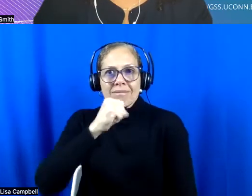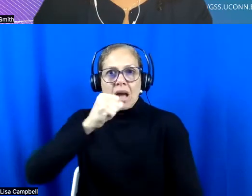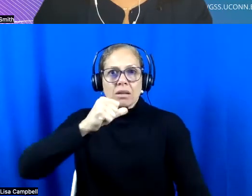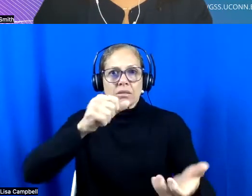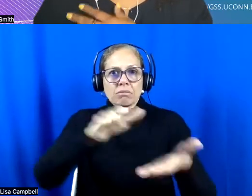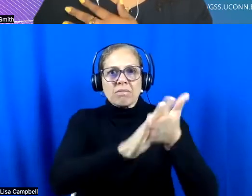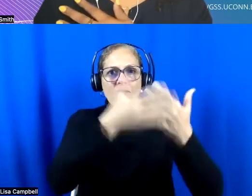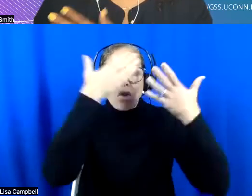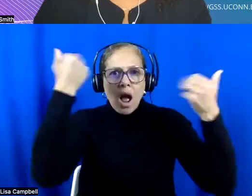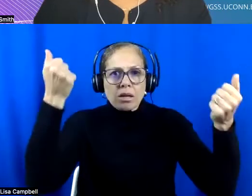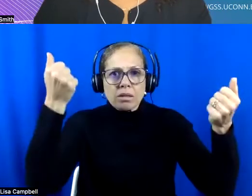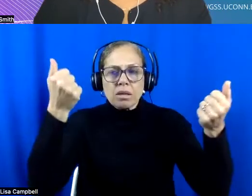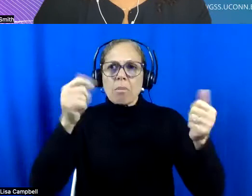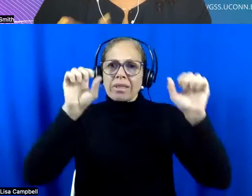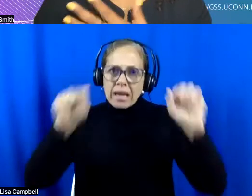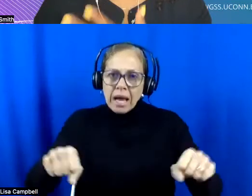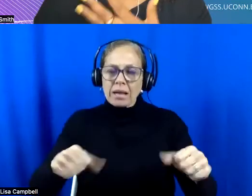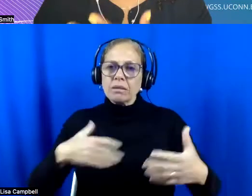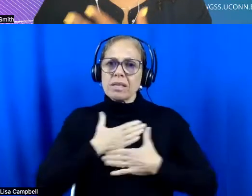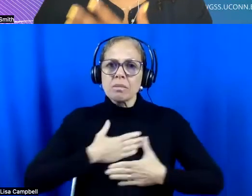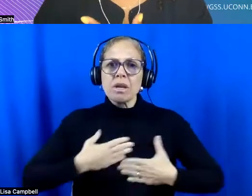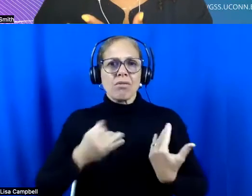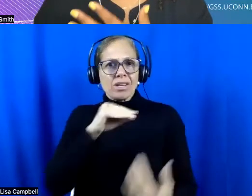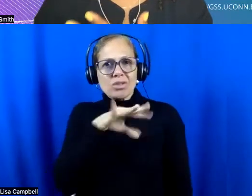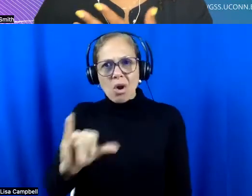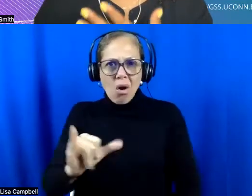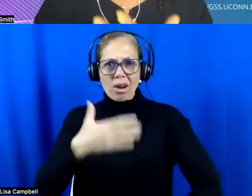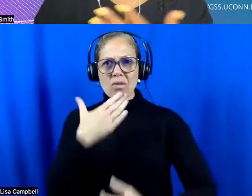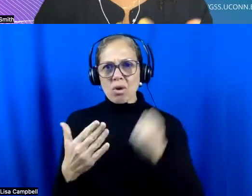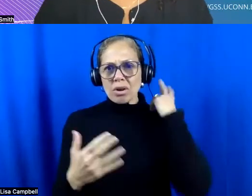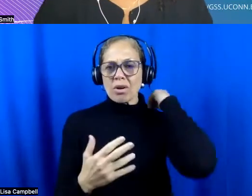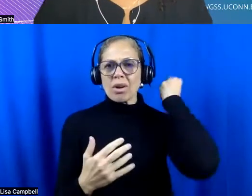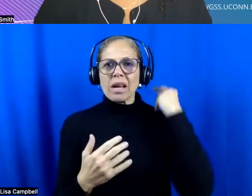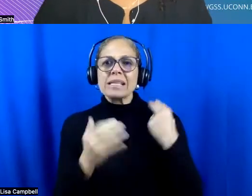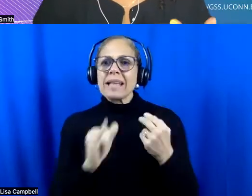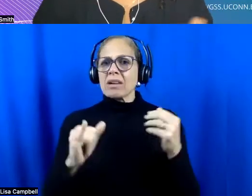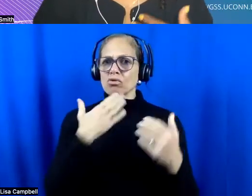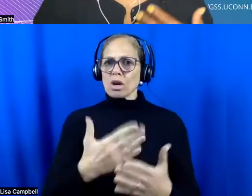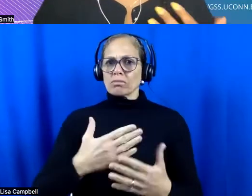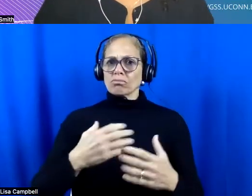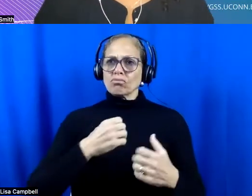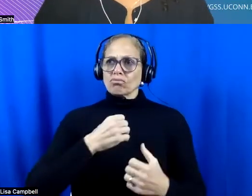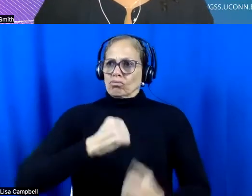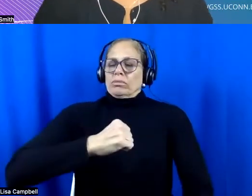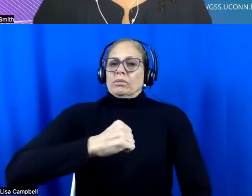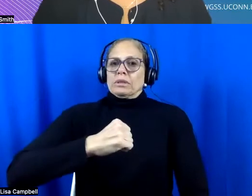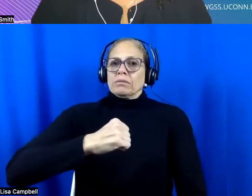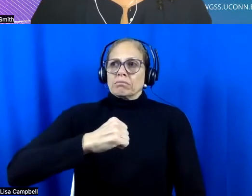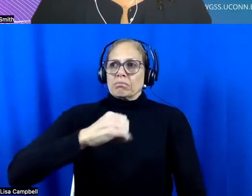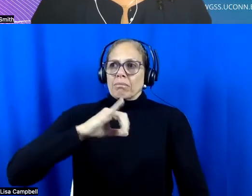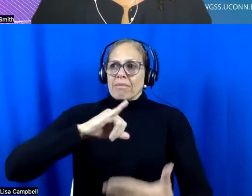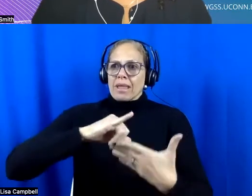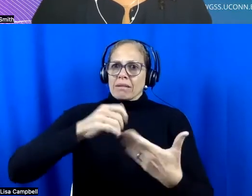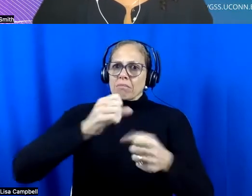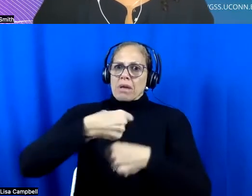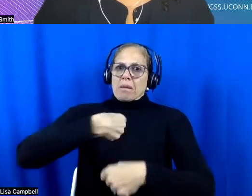joy and their abundant potential and their righteous resistance, because it's that righteous resistance that allowed me to survive.